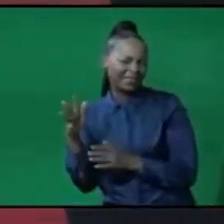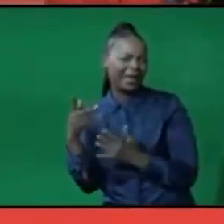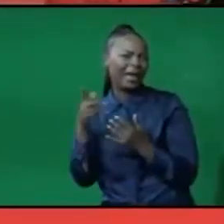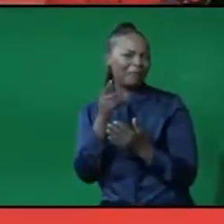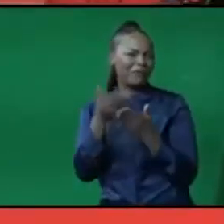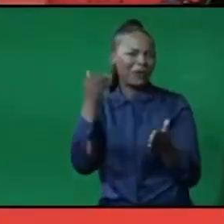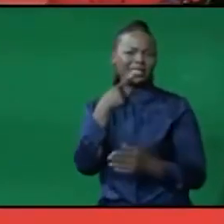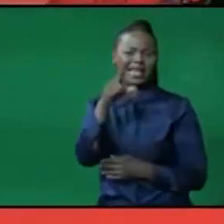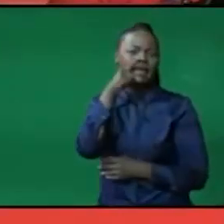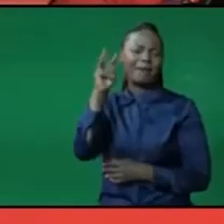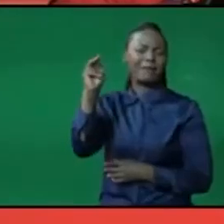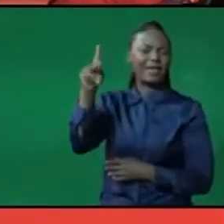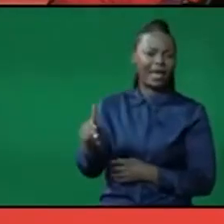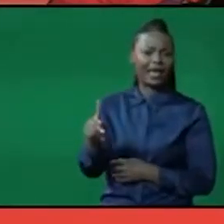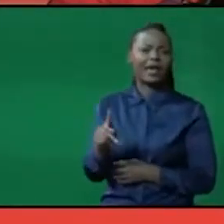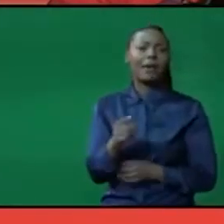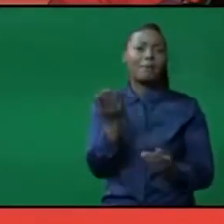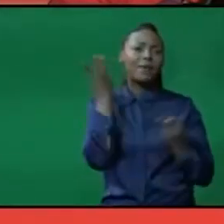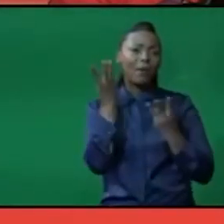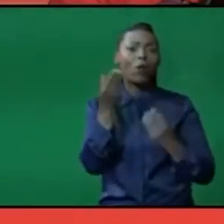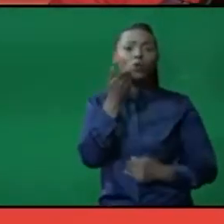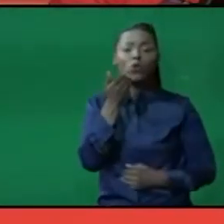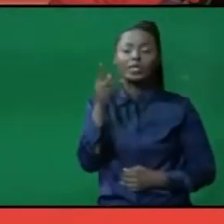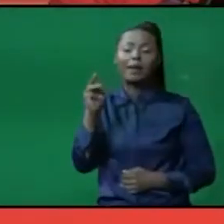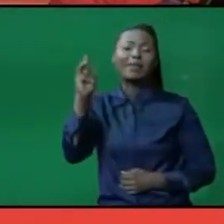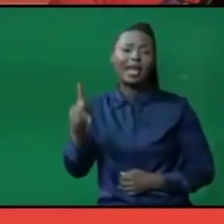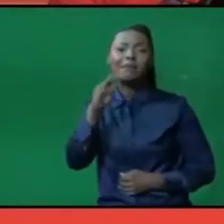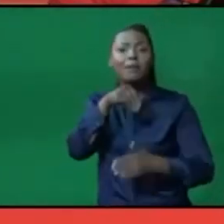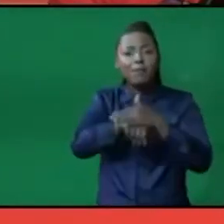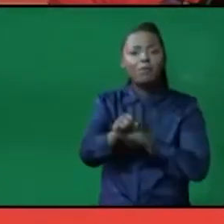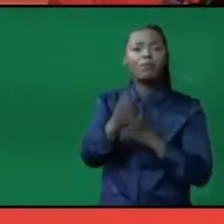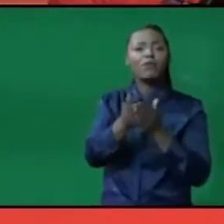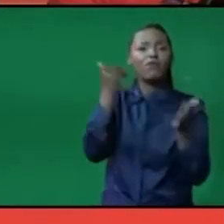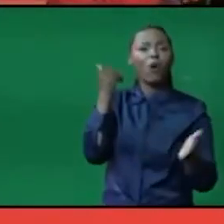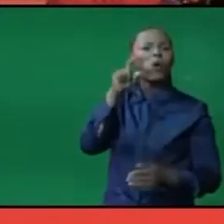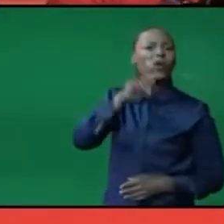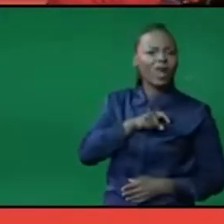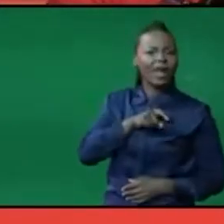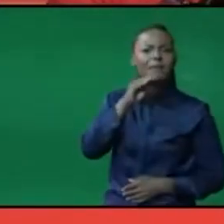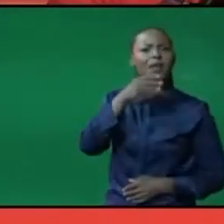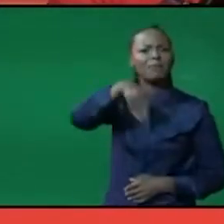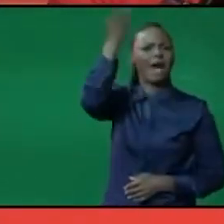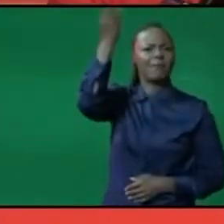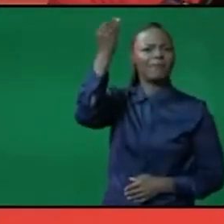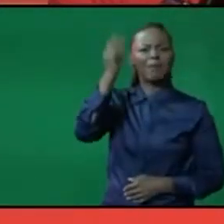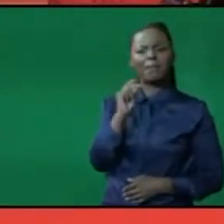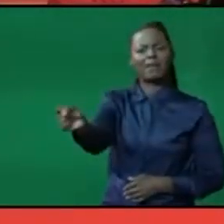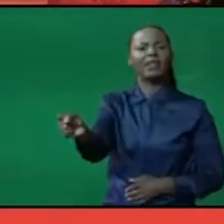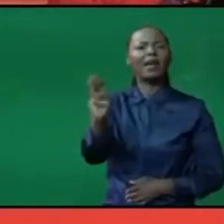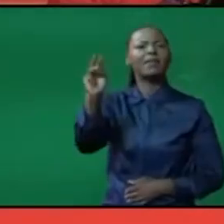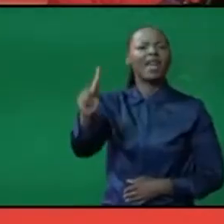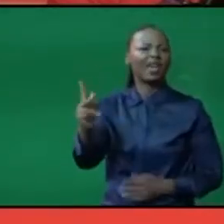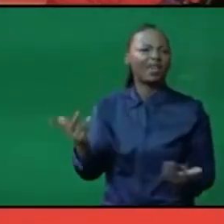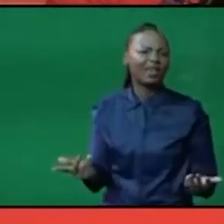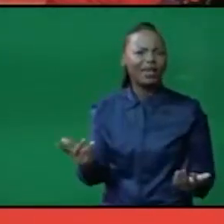are MK, they were born before MK. They are older than MK, so how did they become MK? If